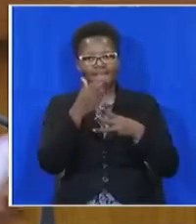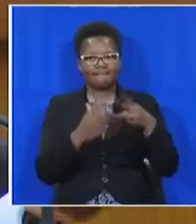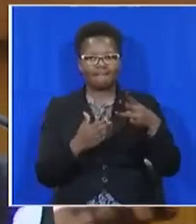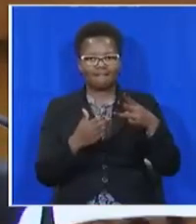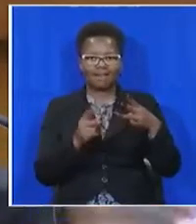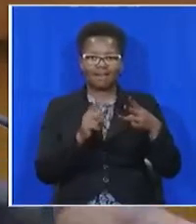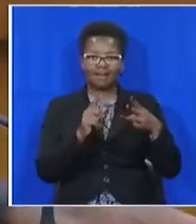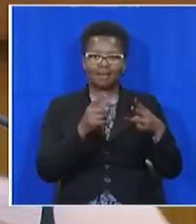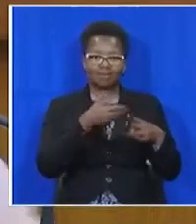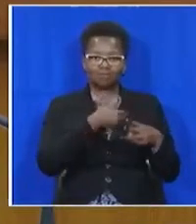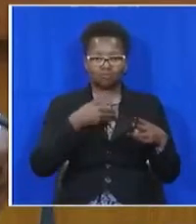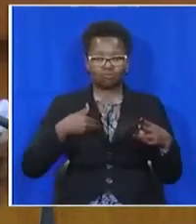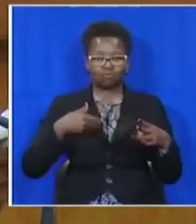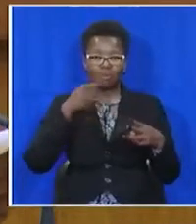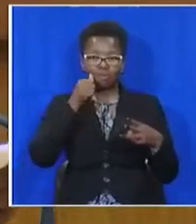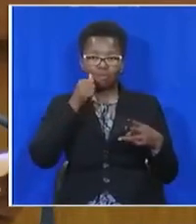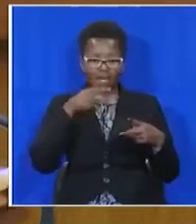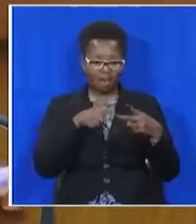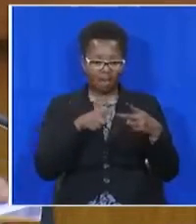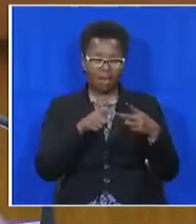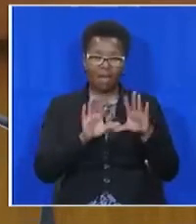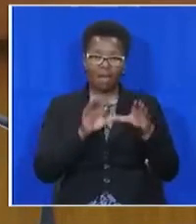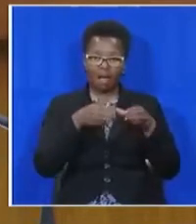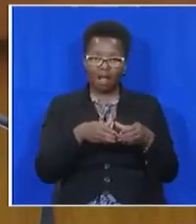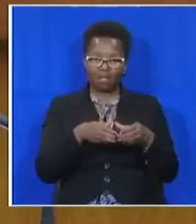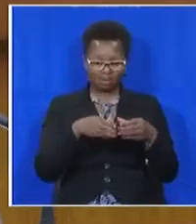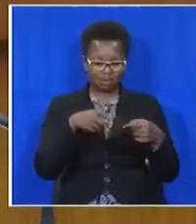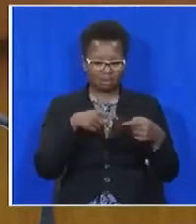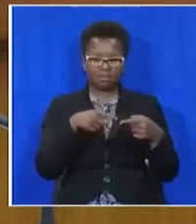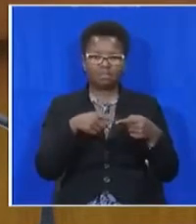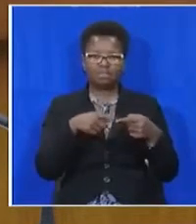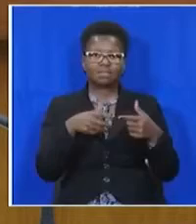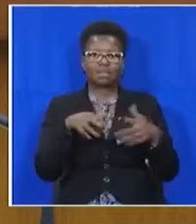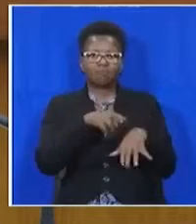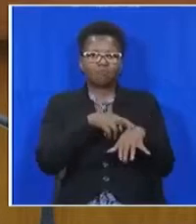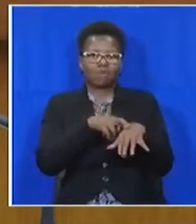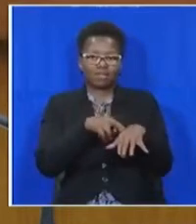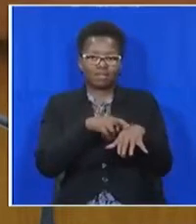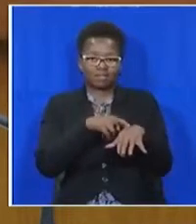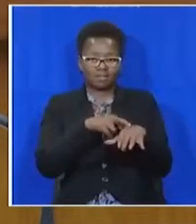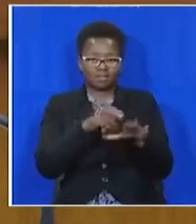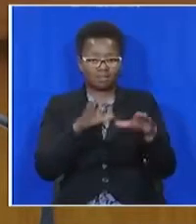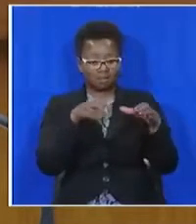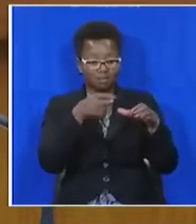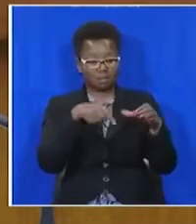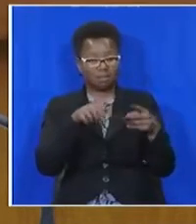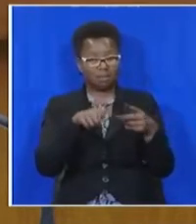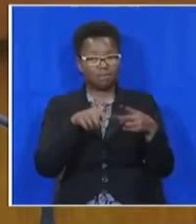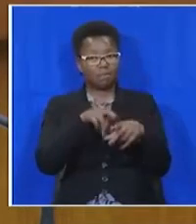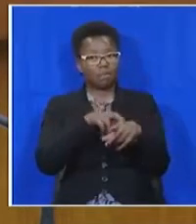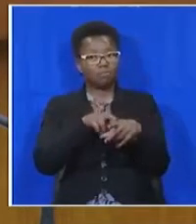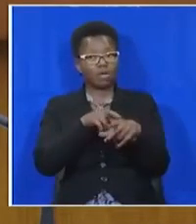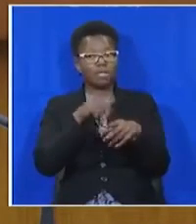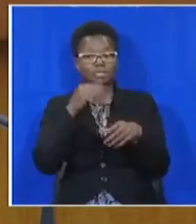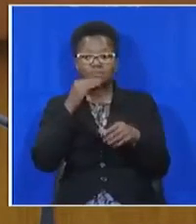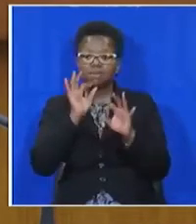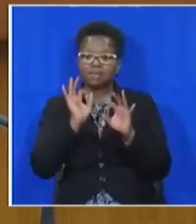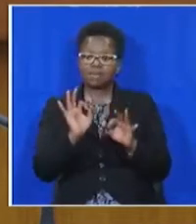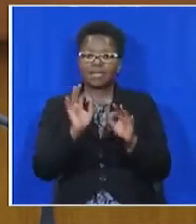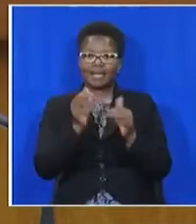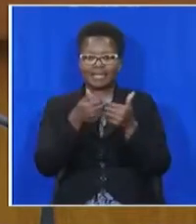gender. Class represented the essence or the content, while the race merely represented the mere